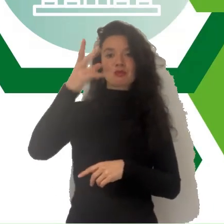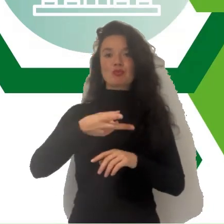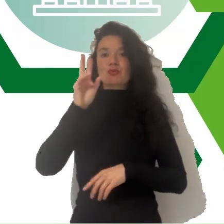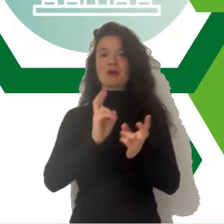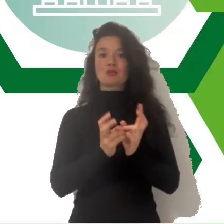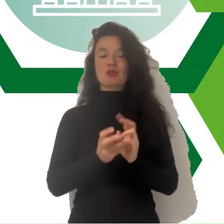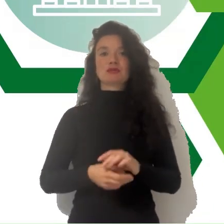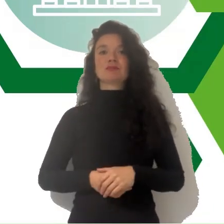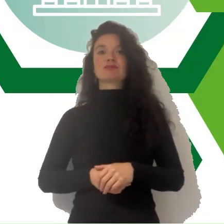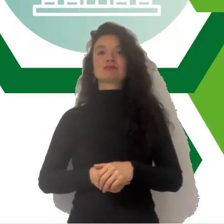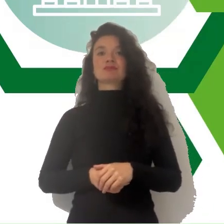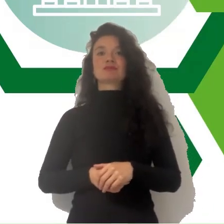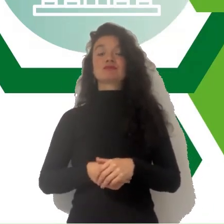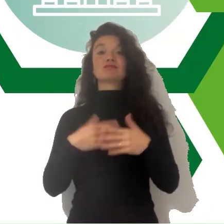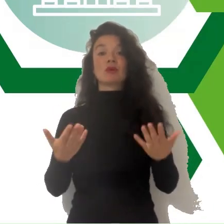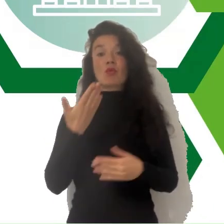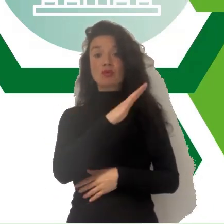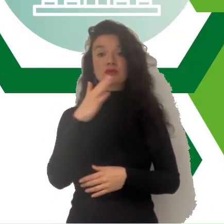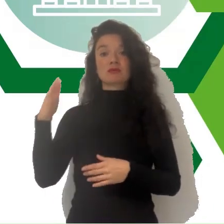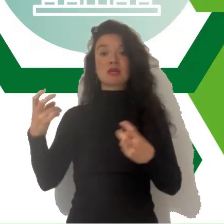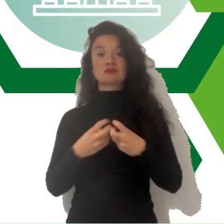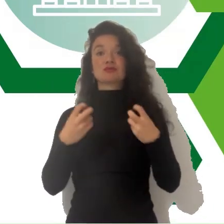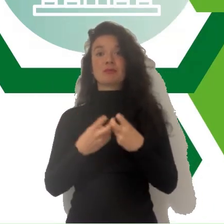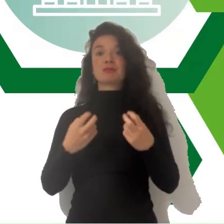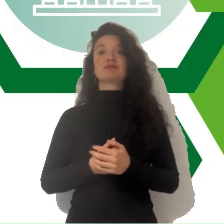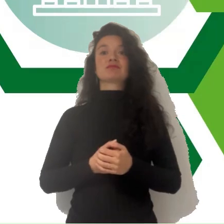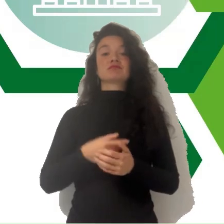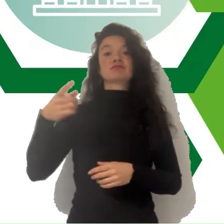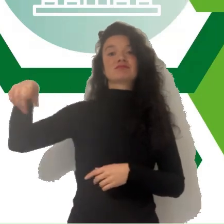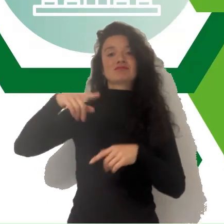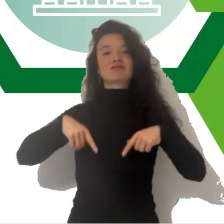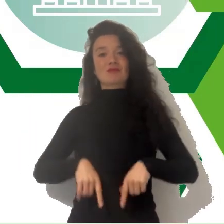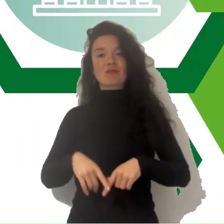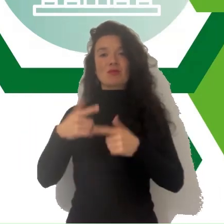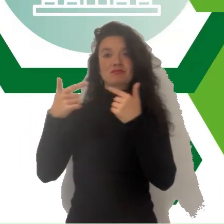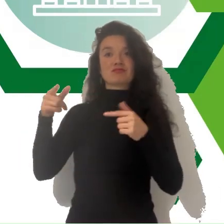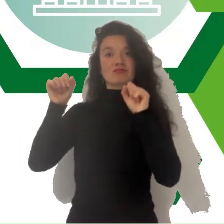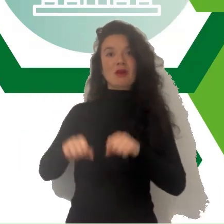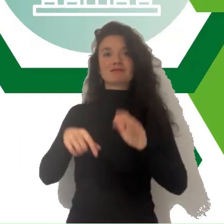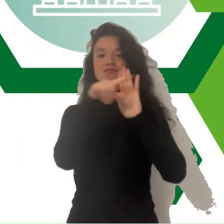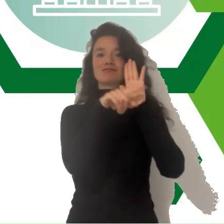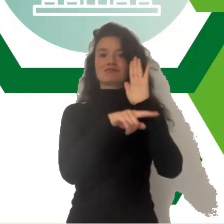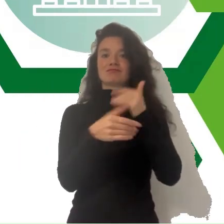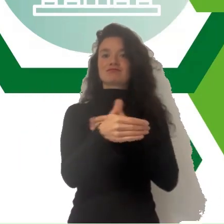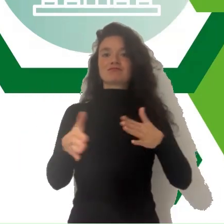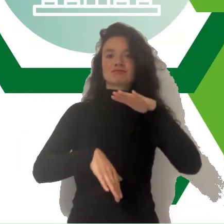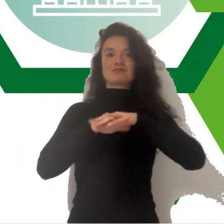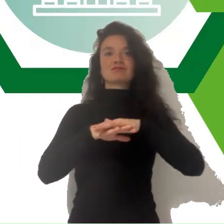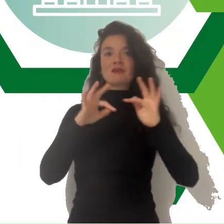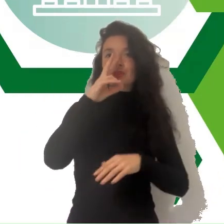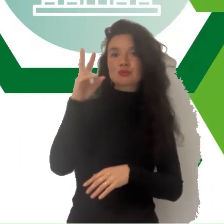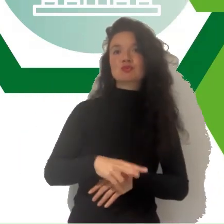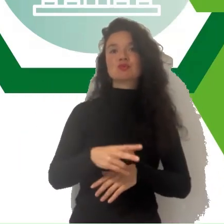Governments and policymakers play a critical role in protecting the environment, supporting sustainable practices through